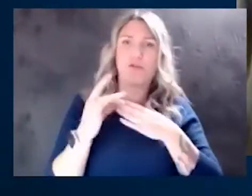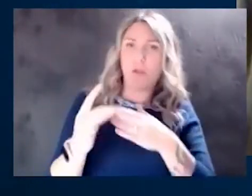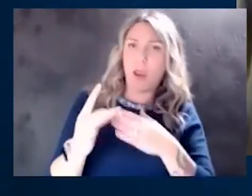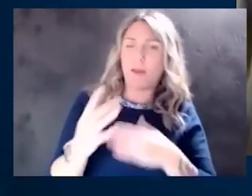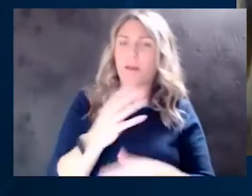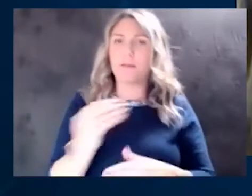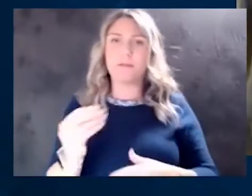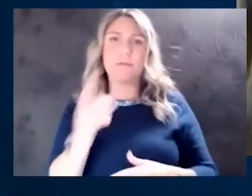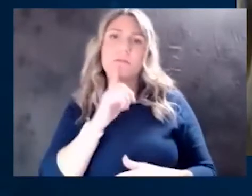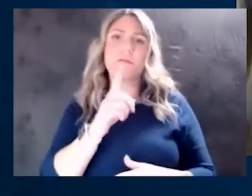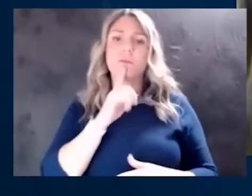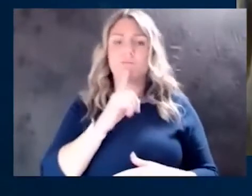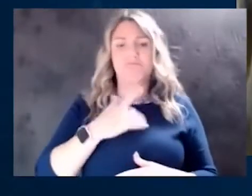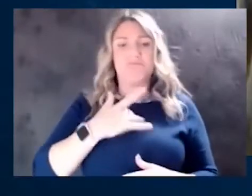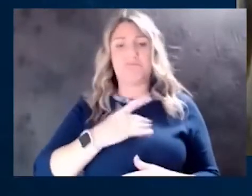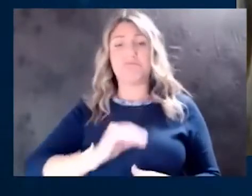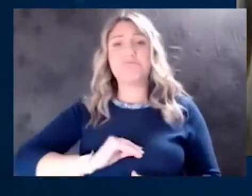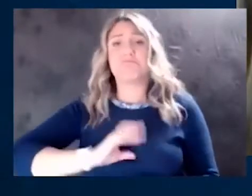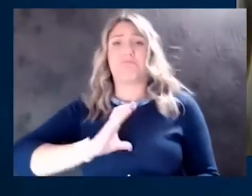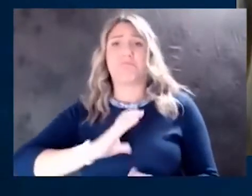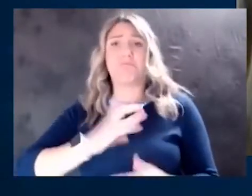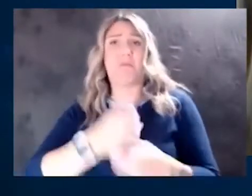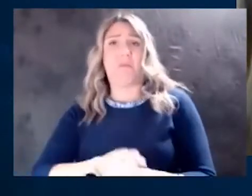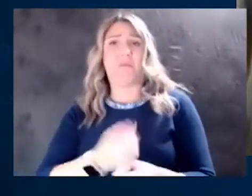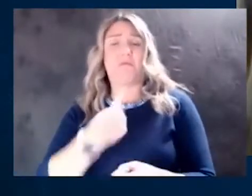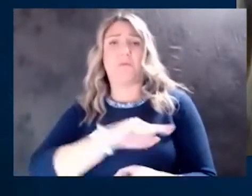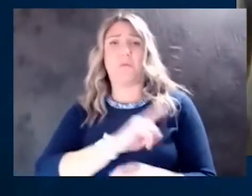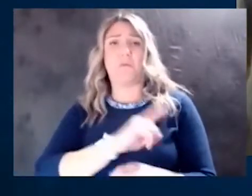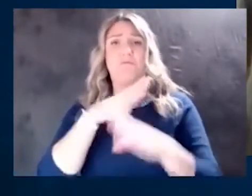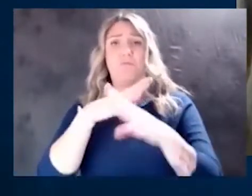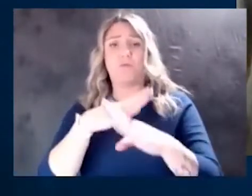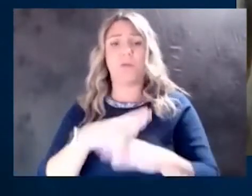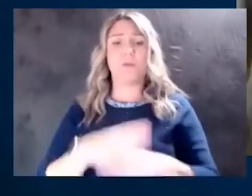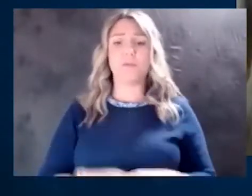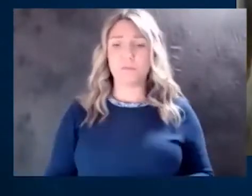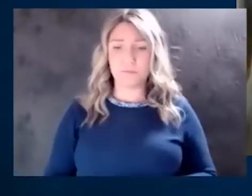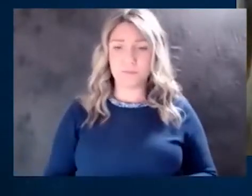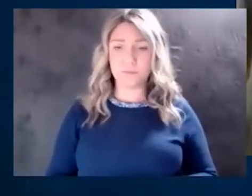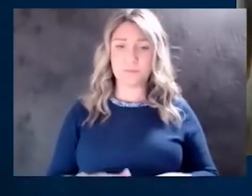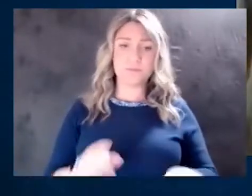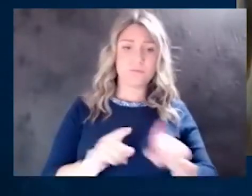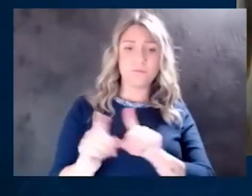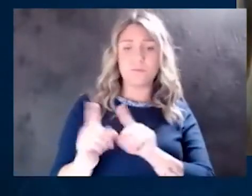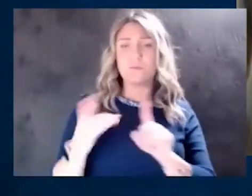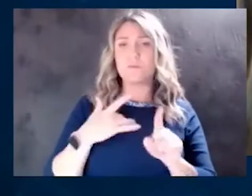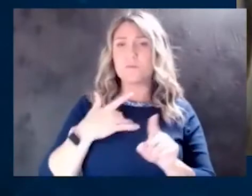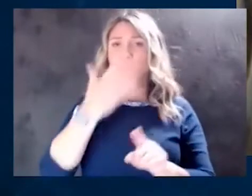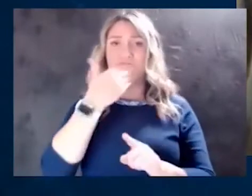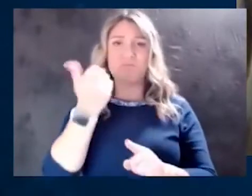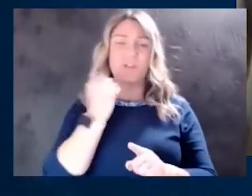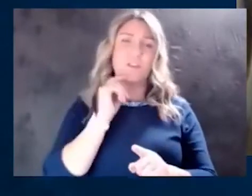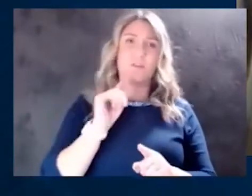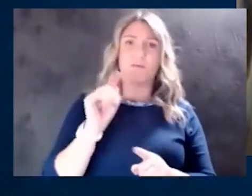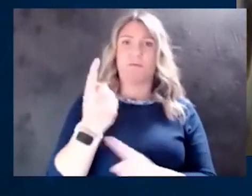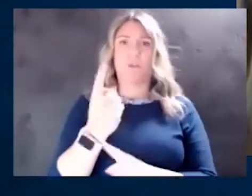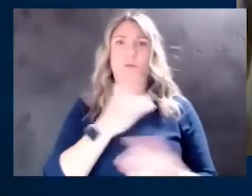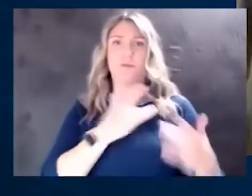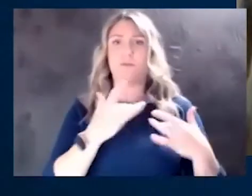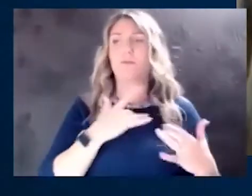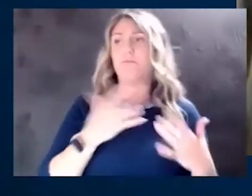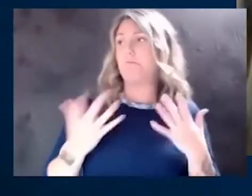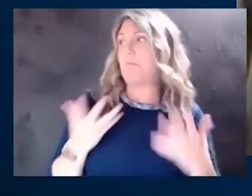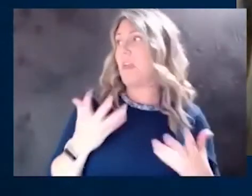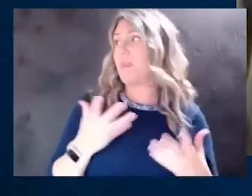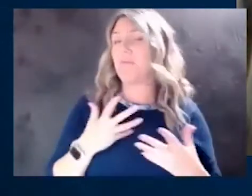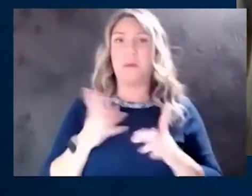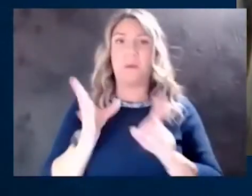feel really good that we're protected, but also I'm probably feeling a little bit better because at first we were concerned, or I was concerned that maybe you would